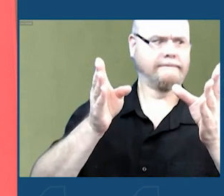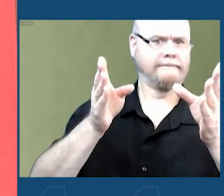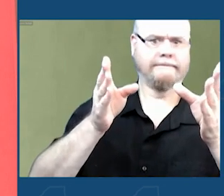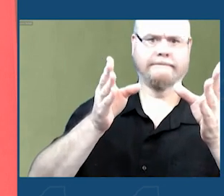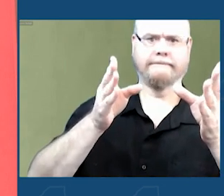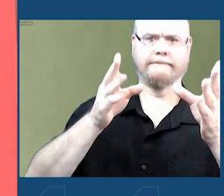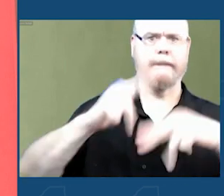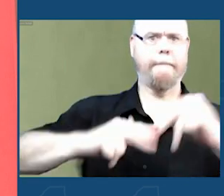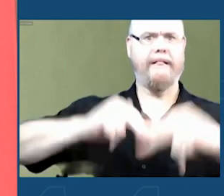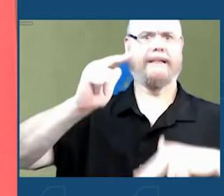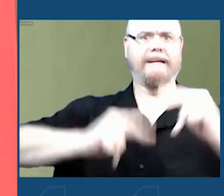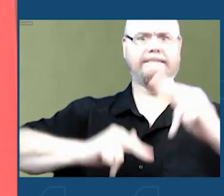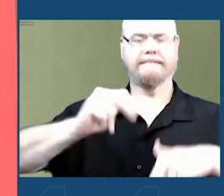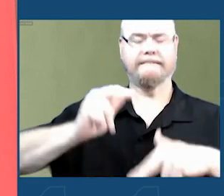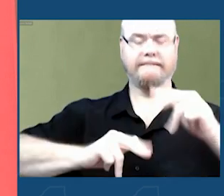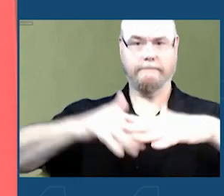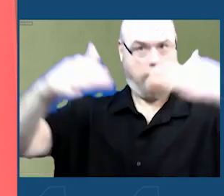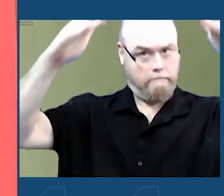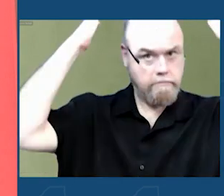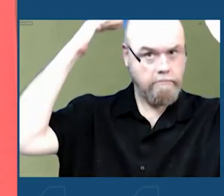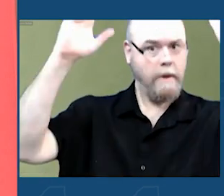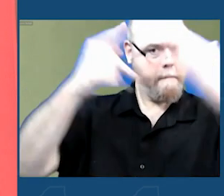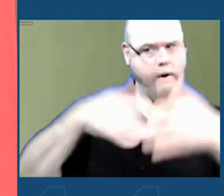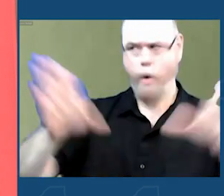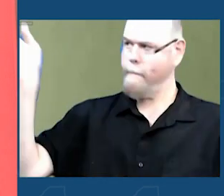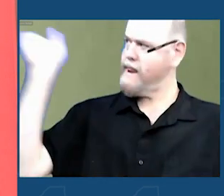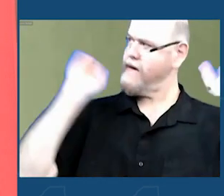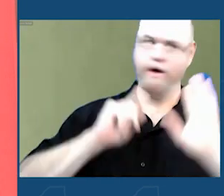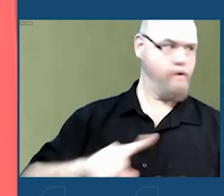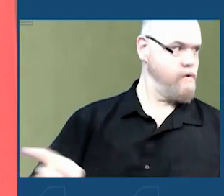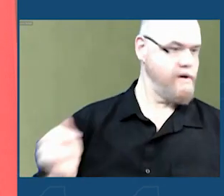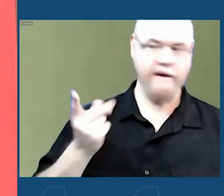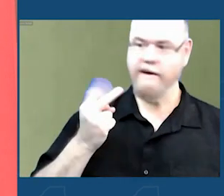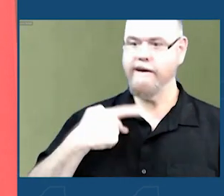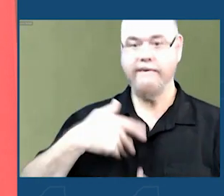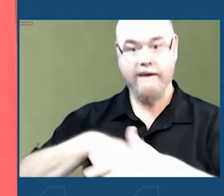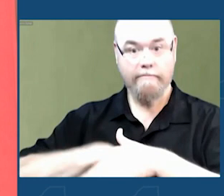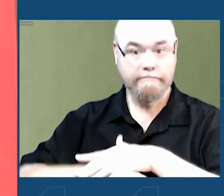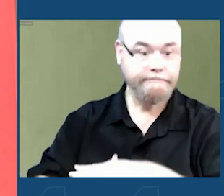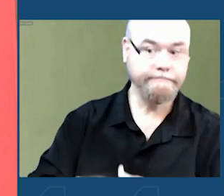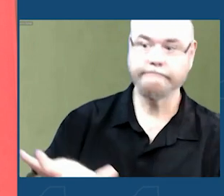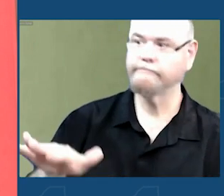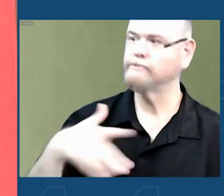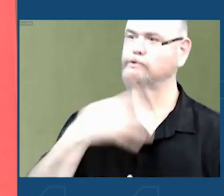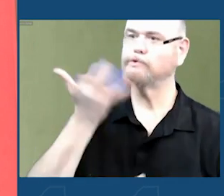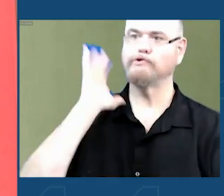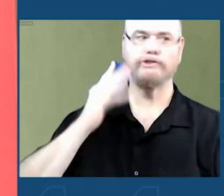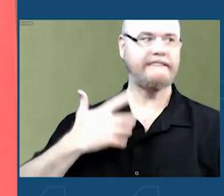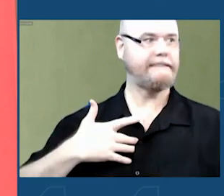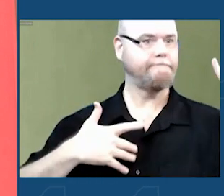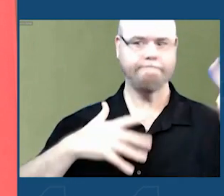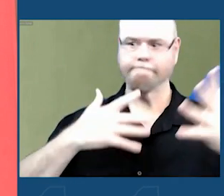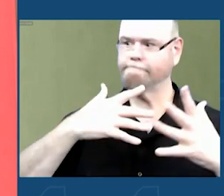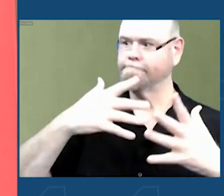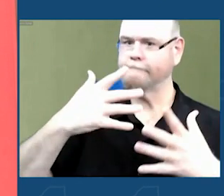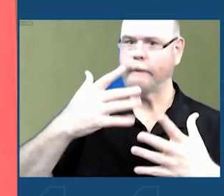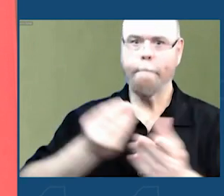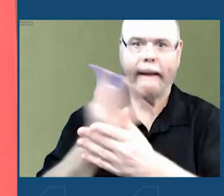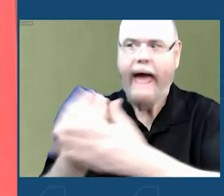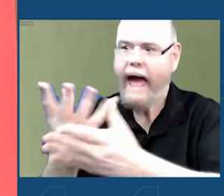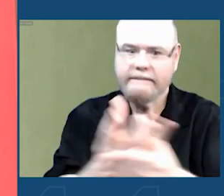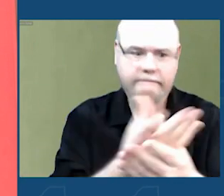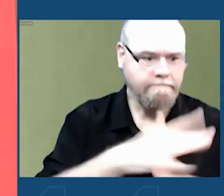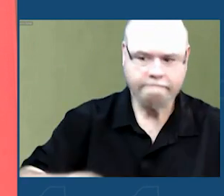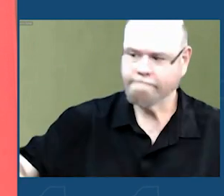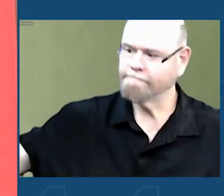the entrance path lined with native trees and plants, and sharing the art and landscape that makes